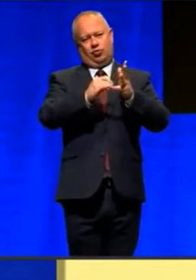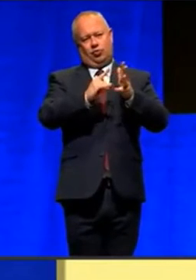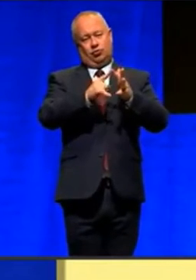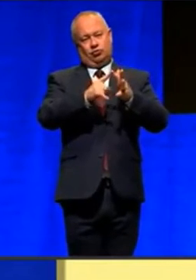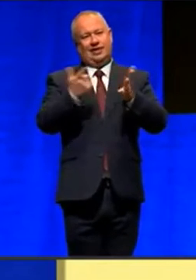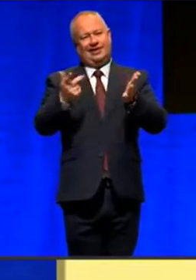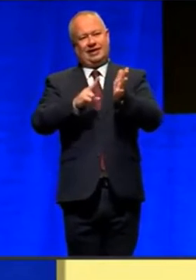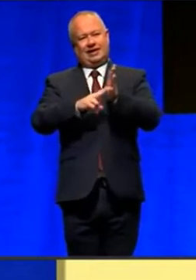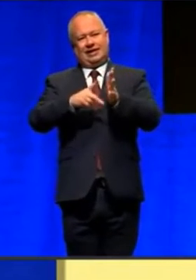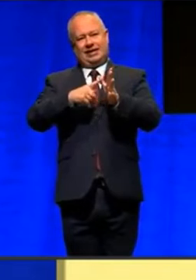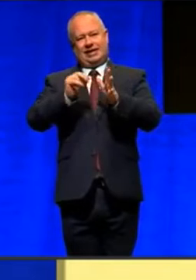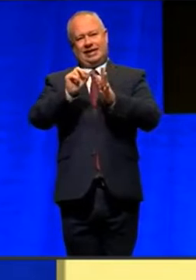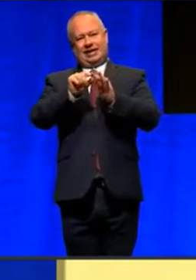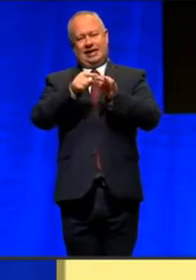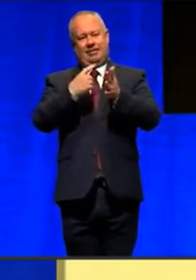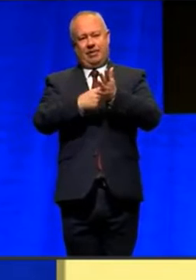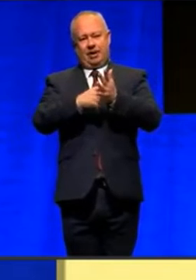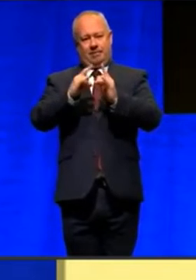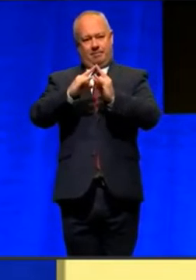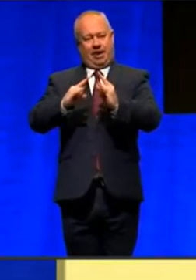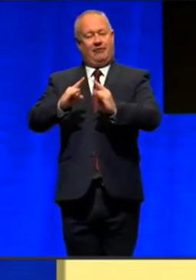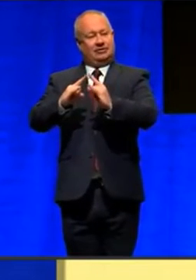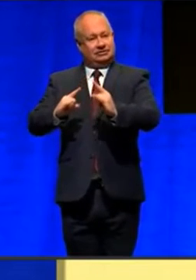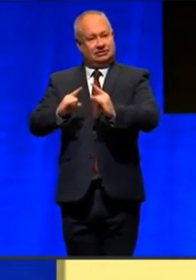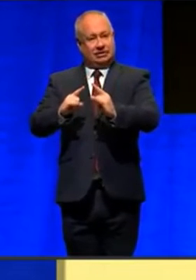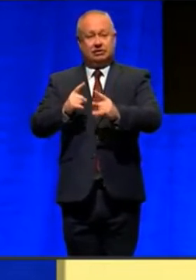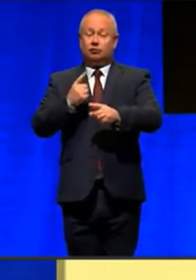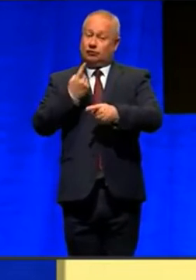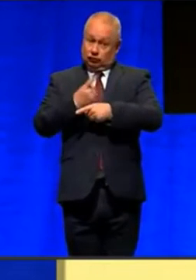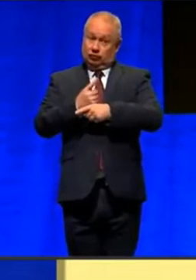seen the disgusting Rwanda scheme that's been so eloquently discussed earlier.